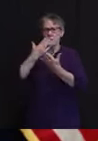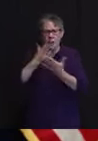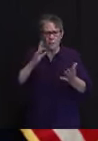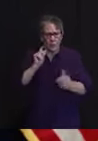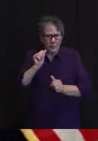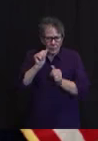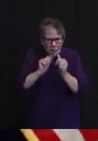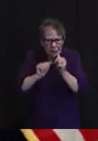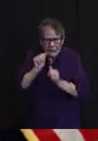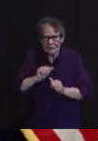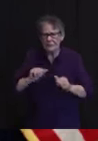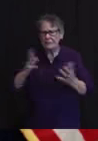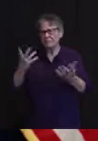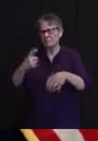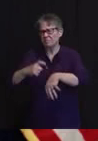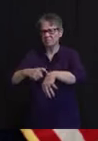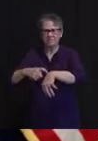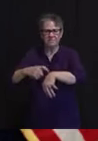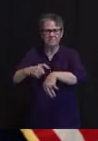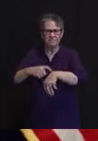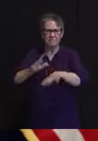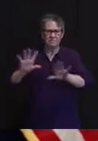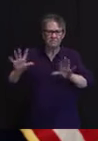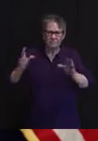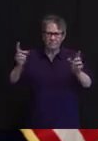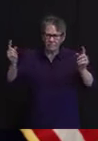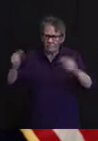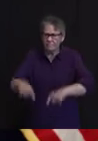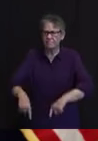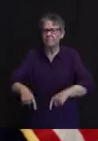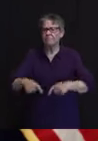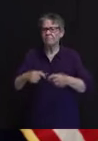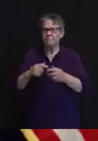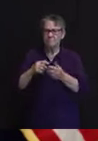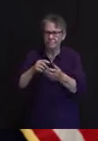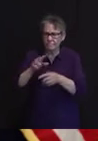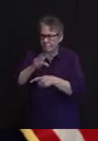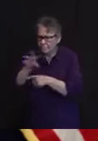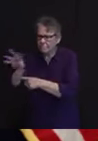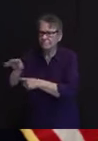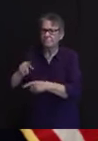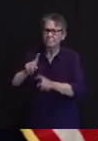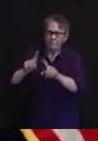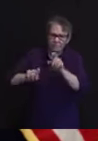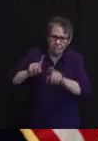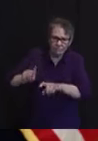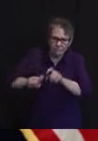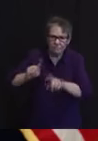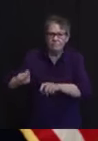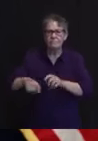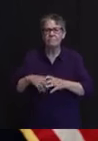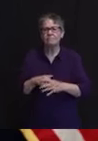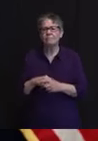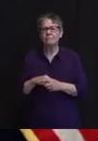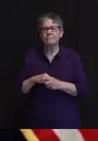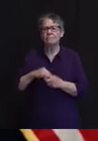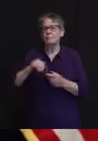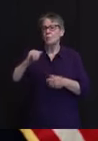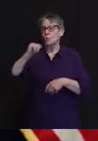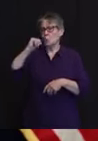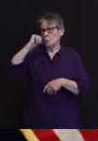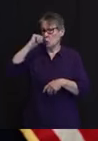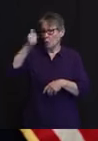Tomorrow, unless you hear otherwise, we're going to get back to our 1 p.m. slot right here.